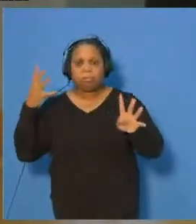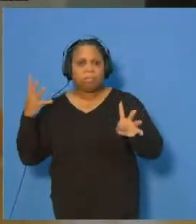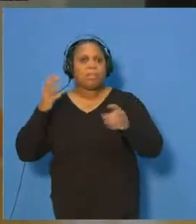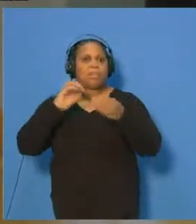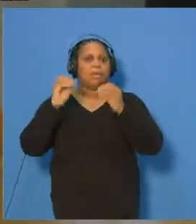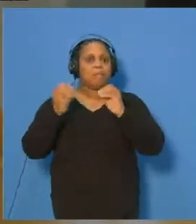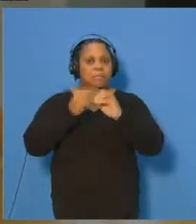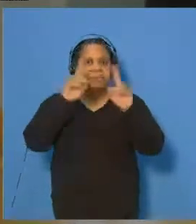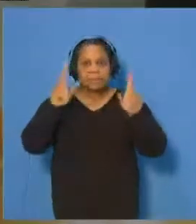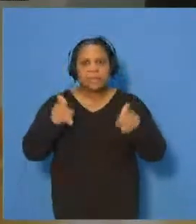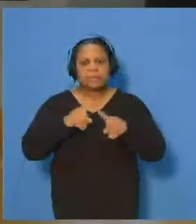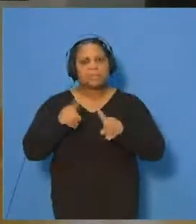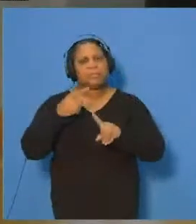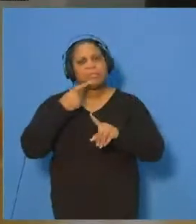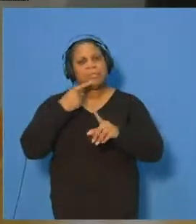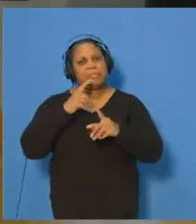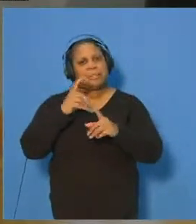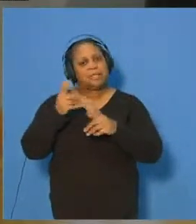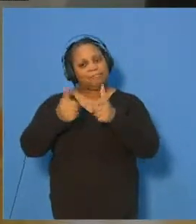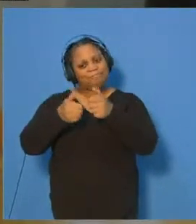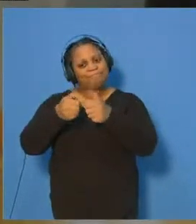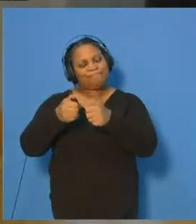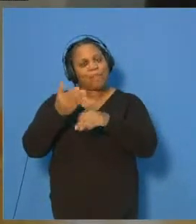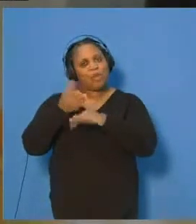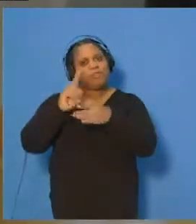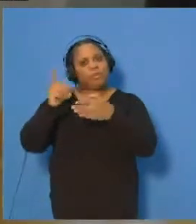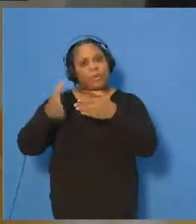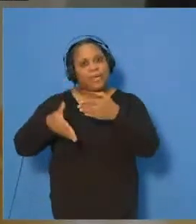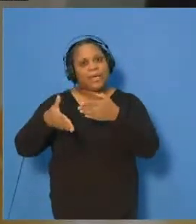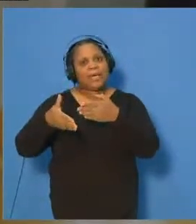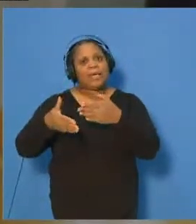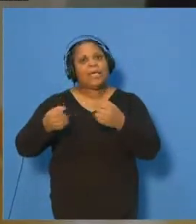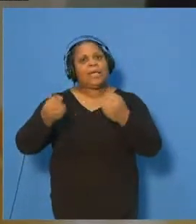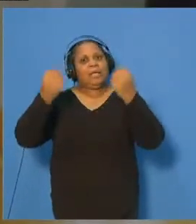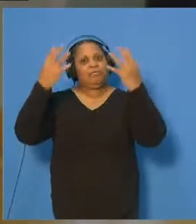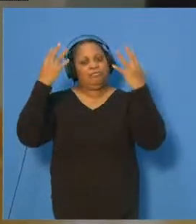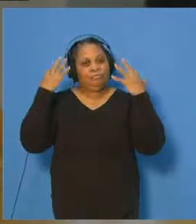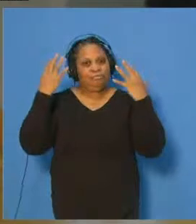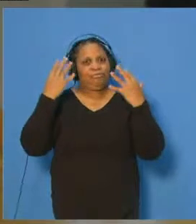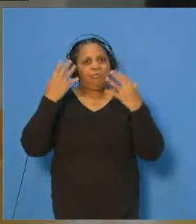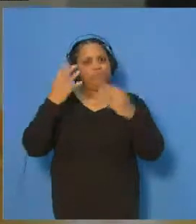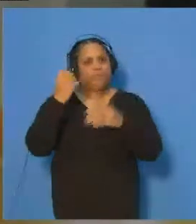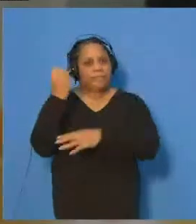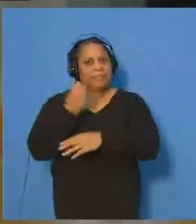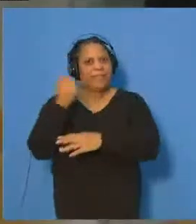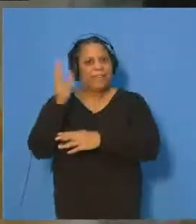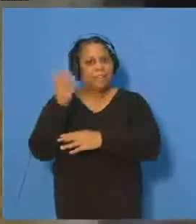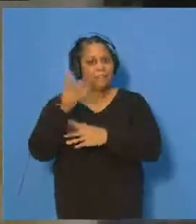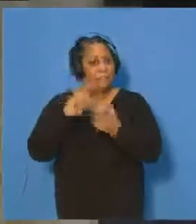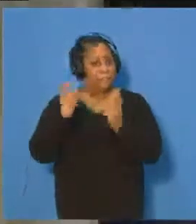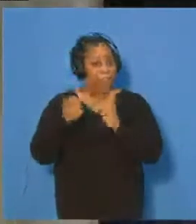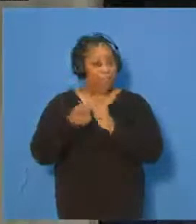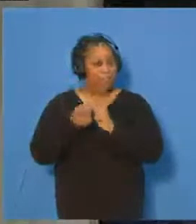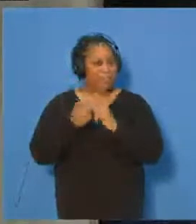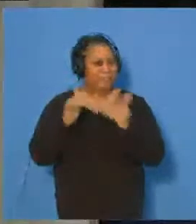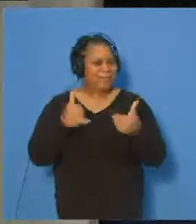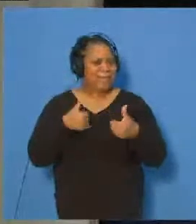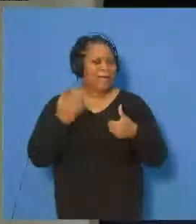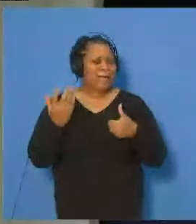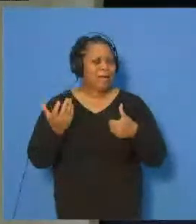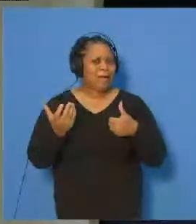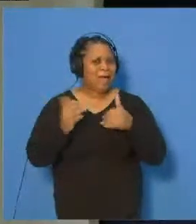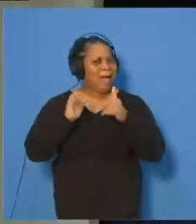that you had tweeted over the weekend that it had run under capacity, I think on Saturday. It appeared there had been a change in terms of how people